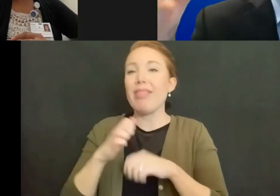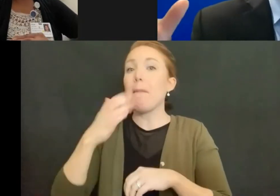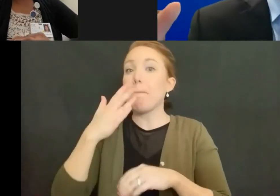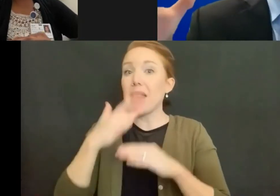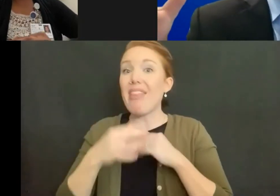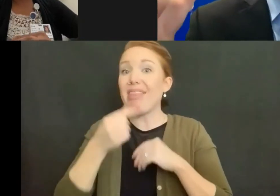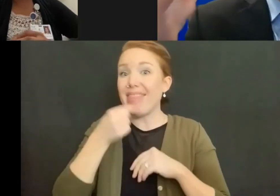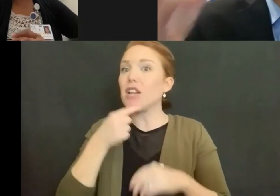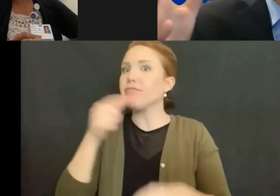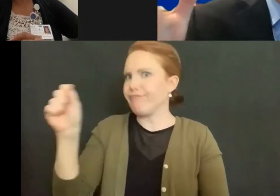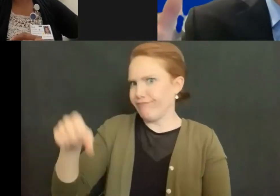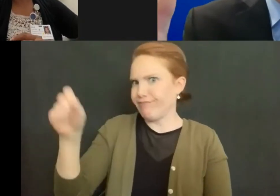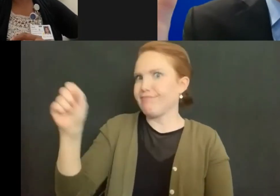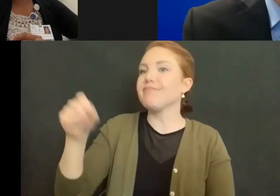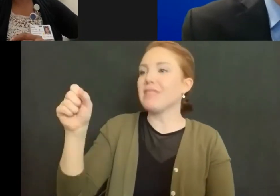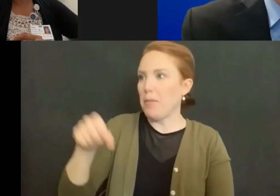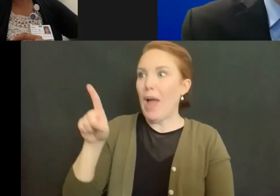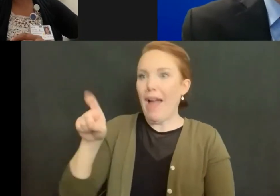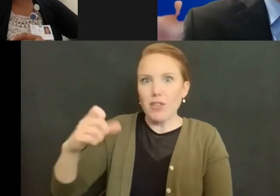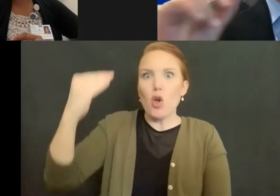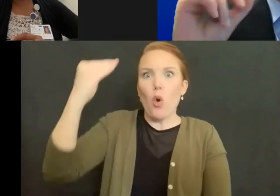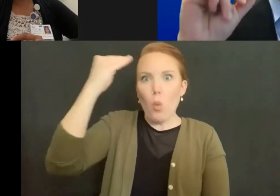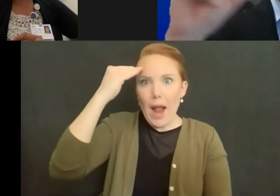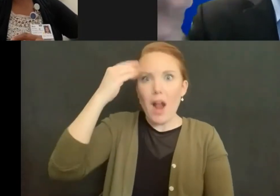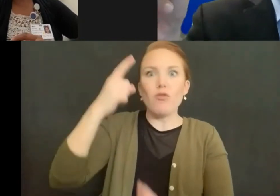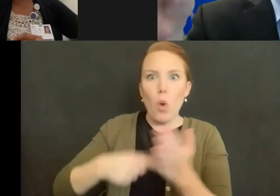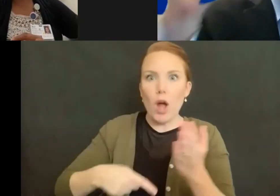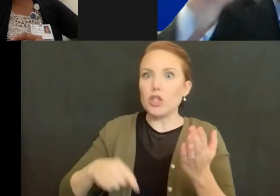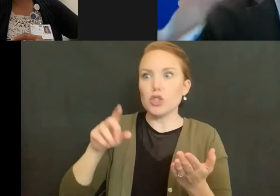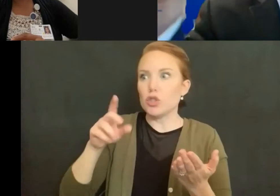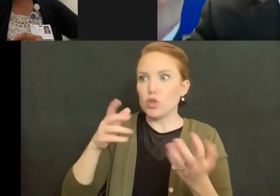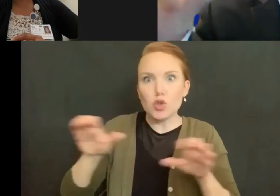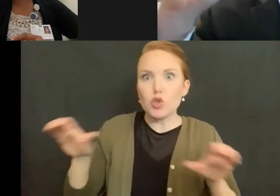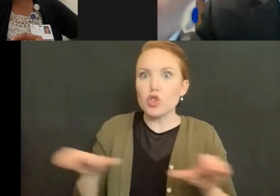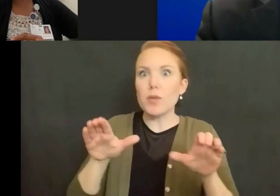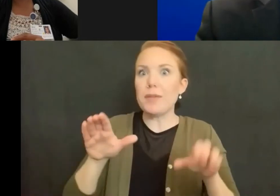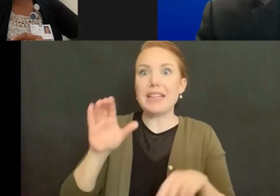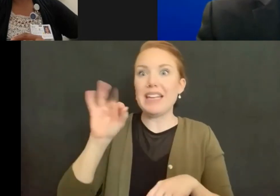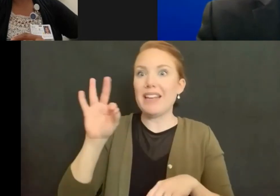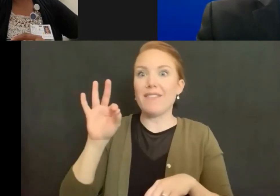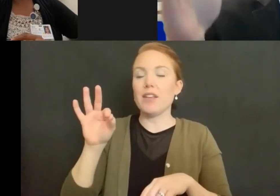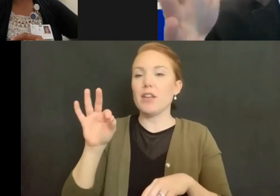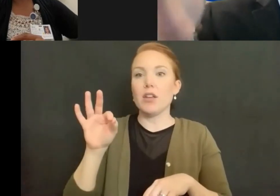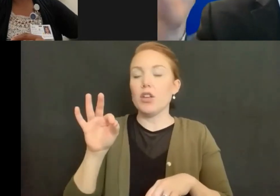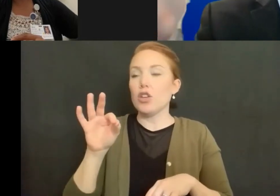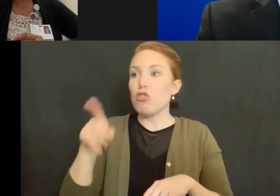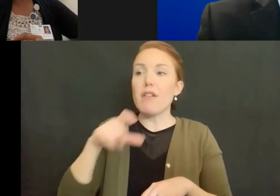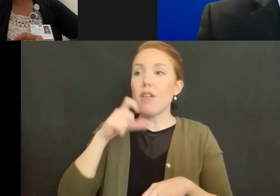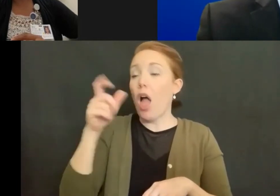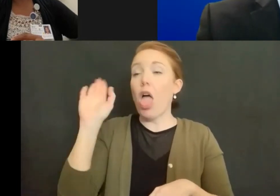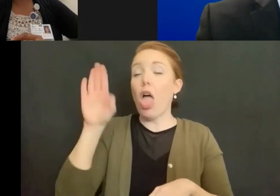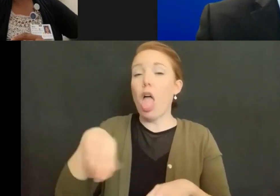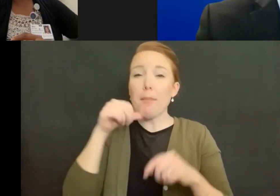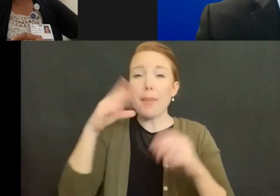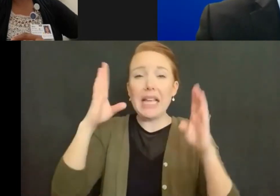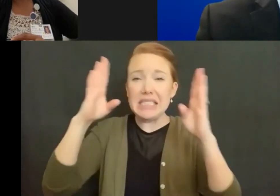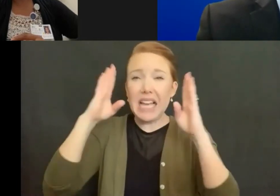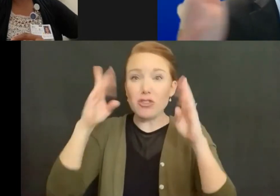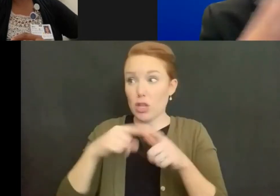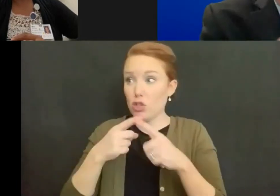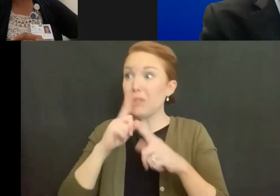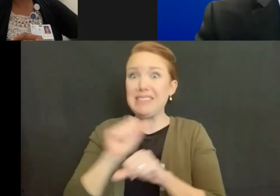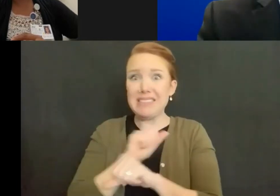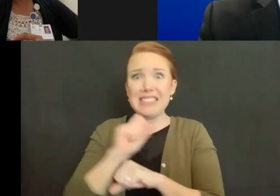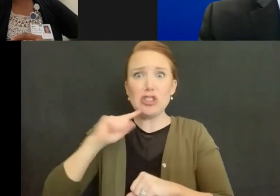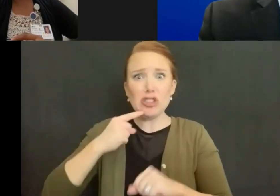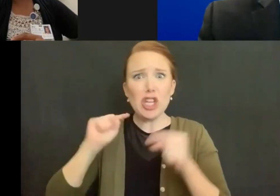really, like being aware of what you're doing. You take one of these and sort of you're half paying attention, and you could really hurt somebody if